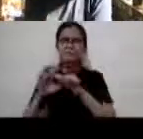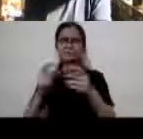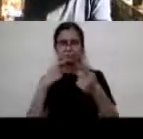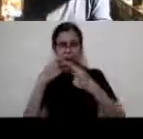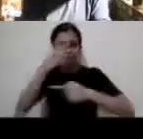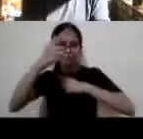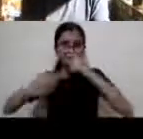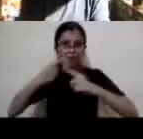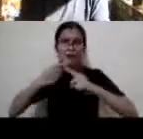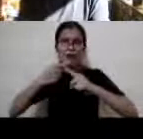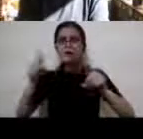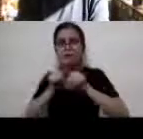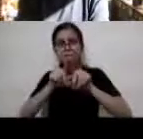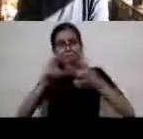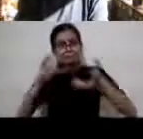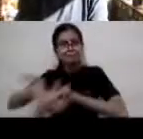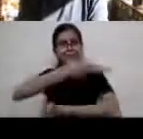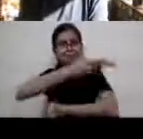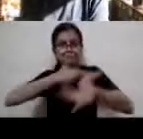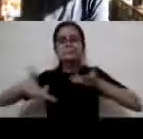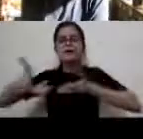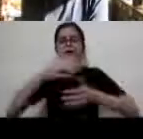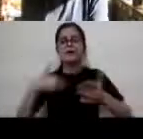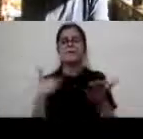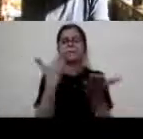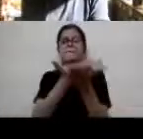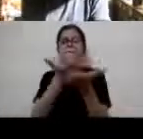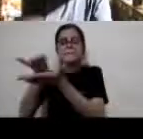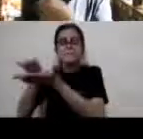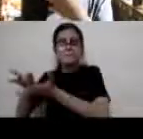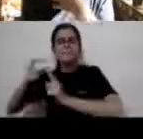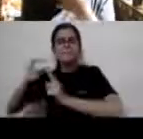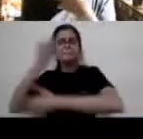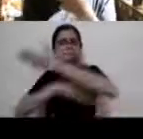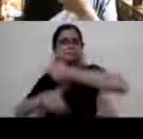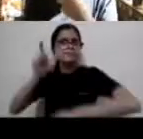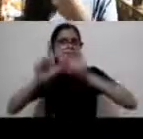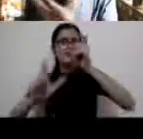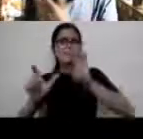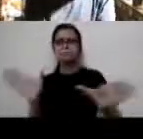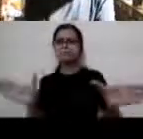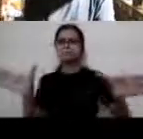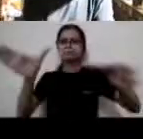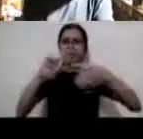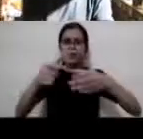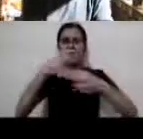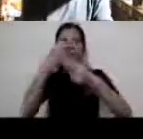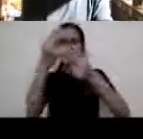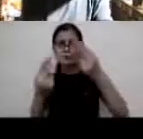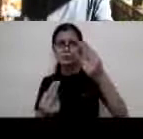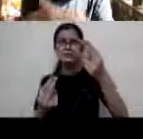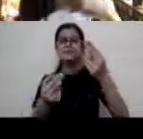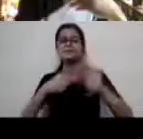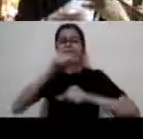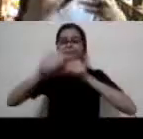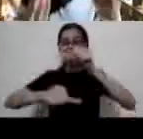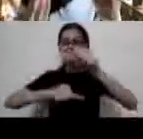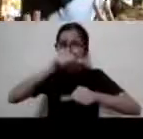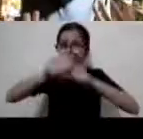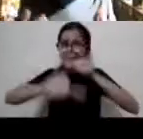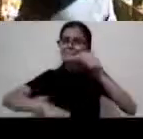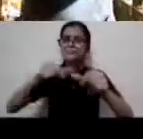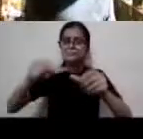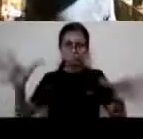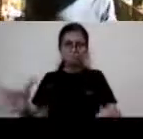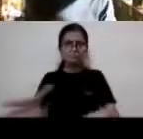discuss it. And therefore, we have to implement people with disabilities in our design processes in order to come up